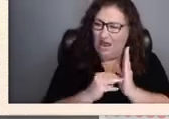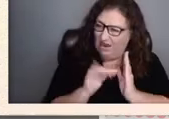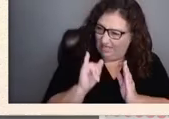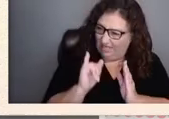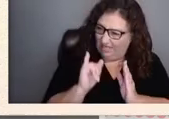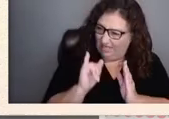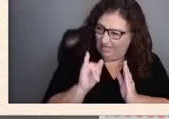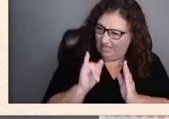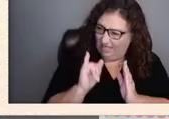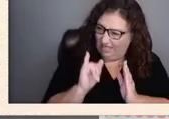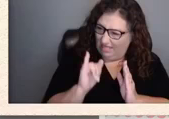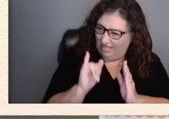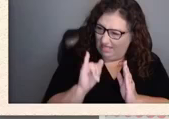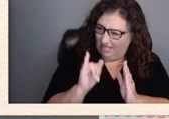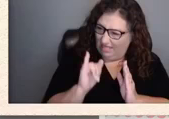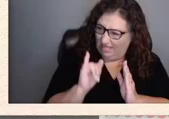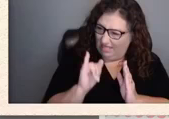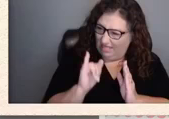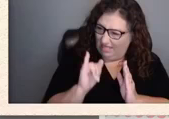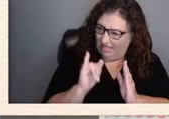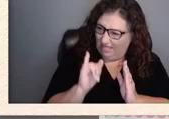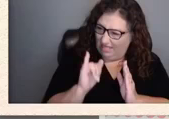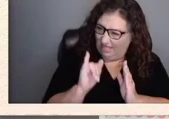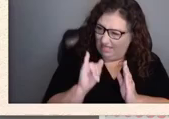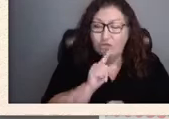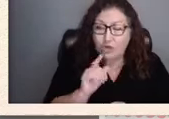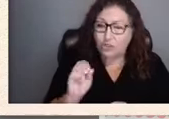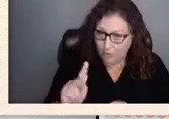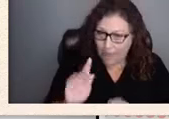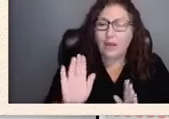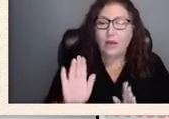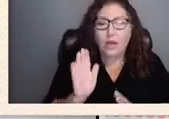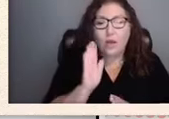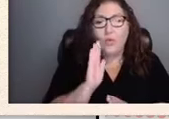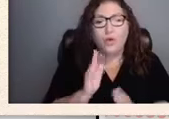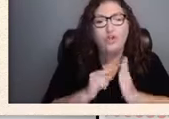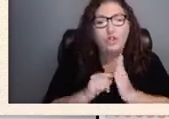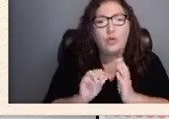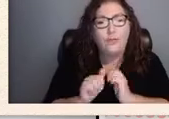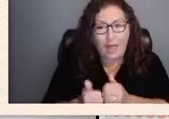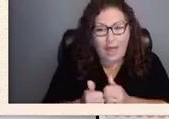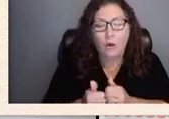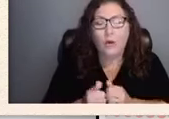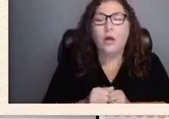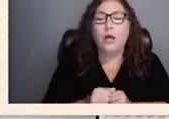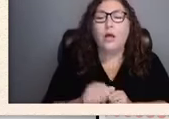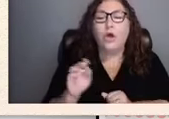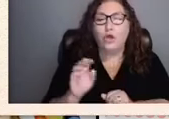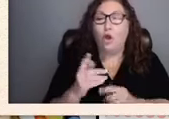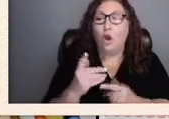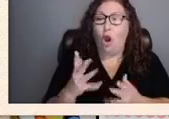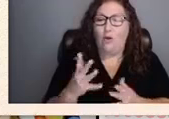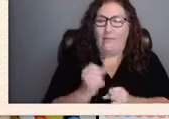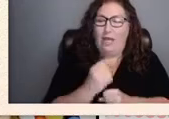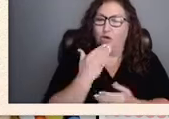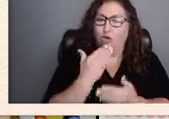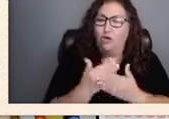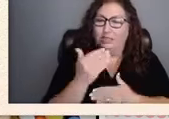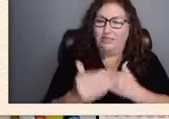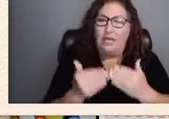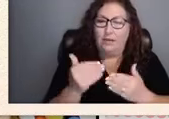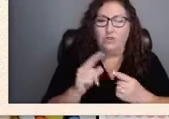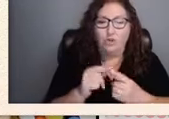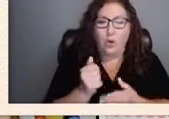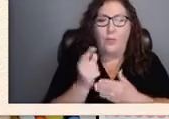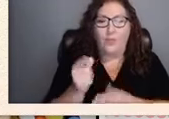okay, tolerating uncertainty is okay, and you're going to help show them how, you're already making good steps toward helping them cope.